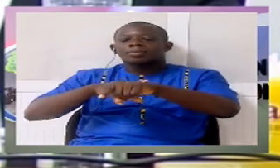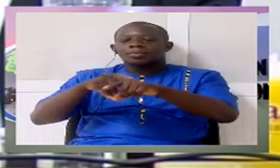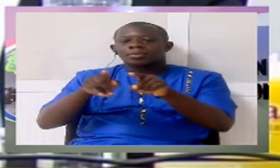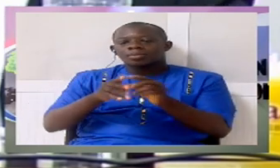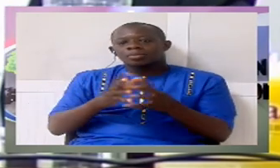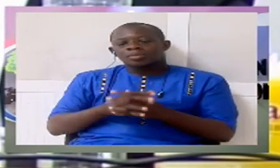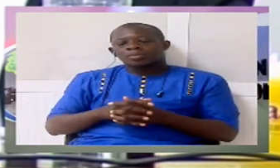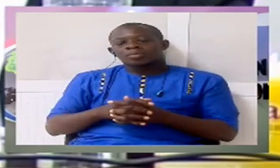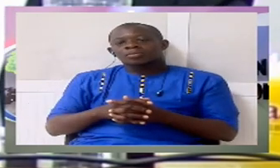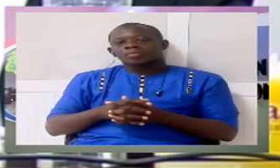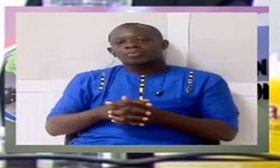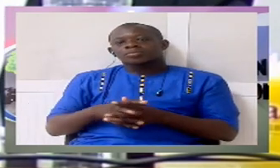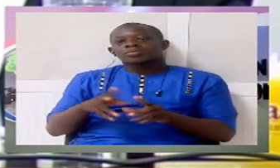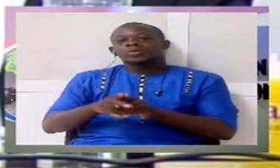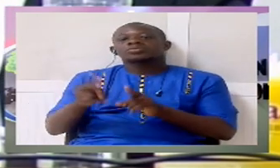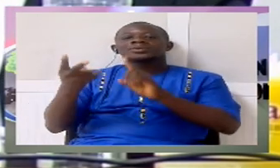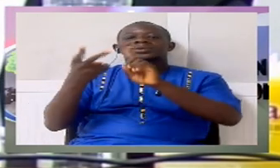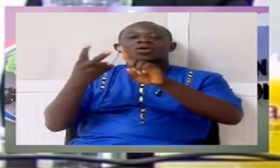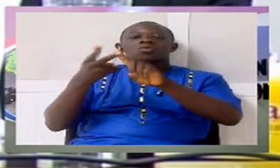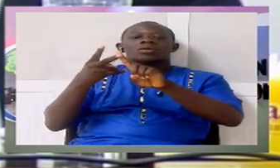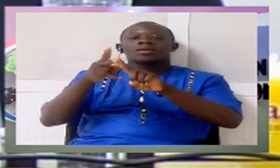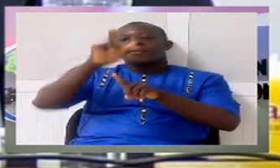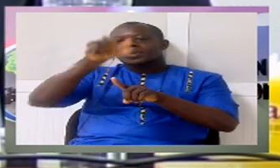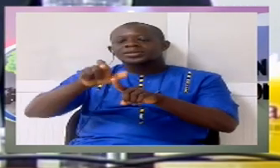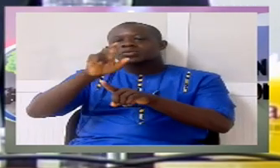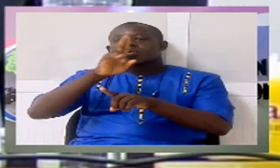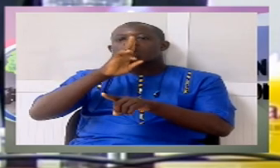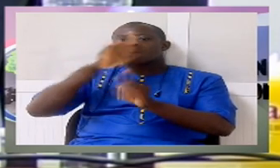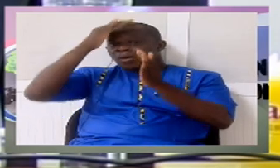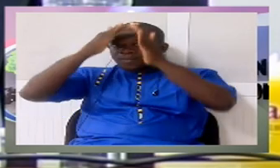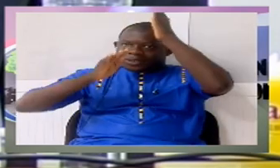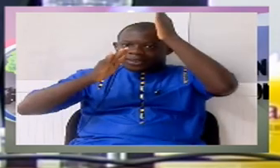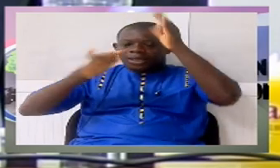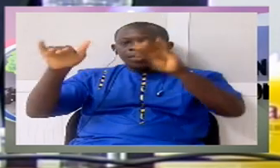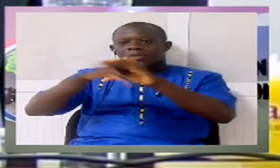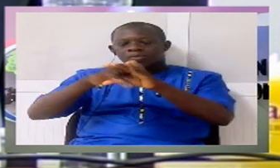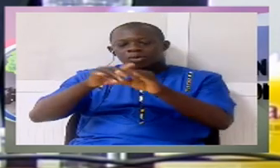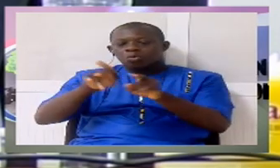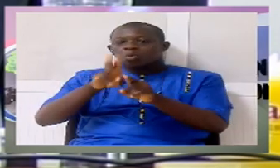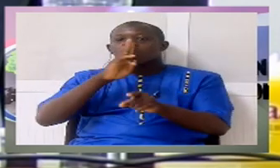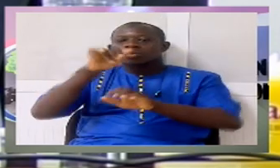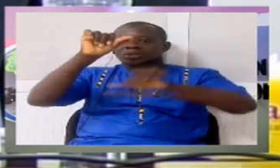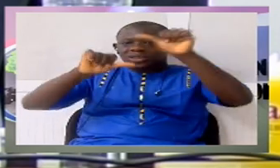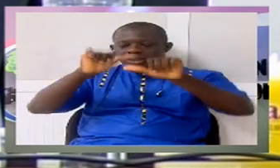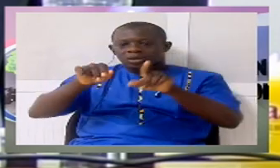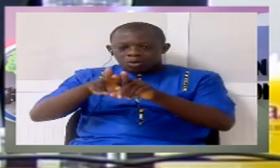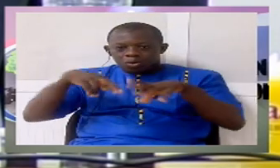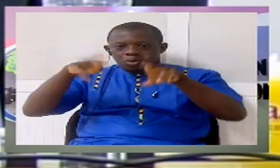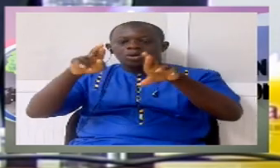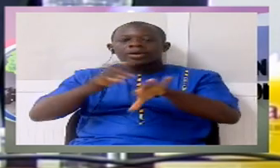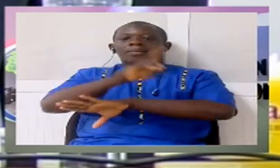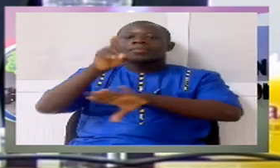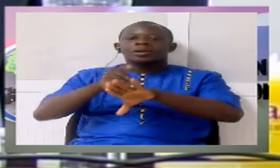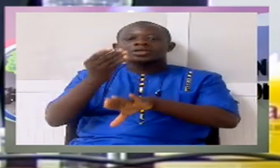where was the second sweeper, the military sweeper? Yow bobu time yaay won ci Elton bi wa li nga xamne moy